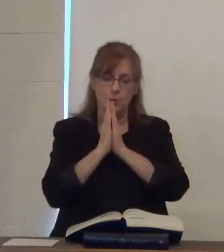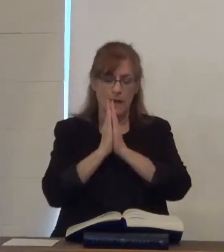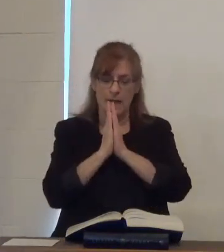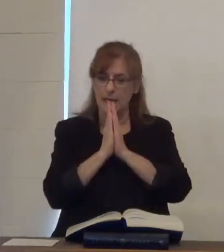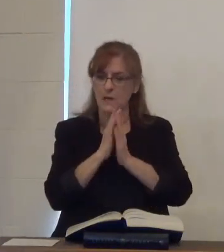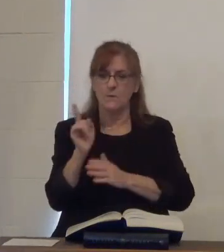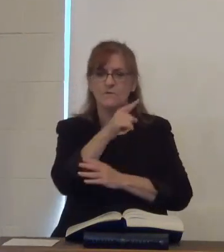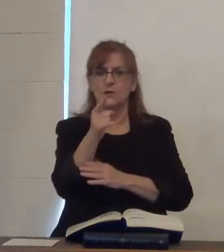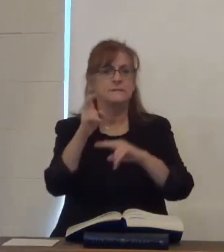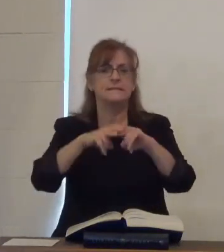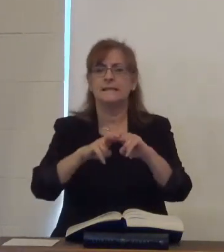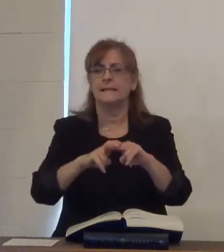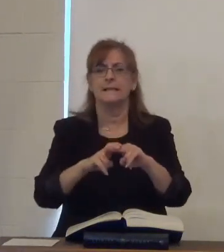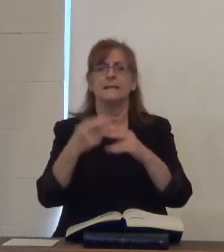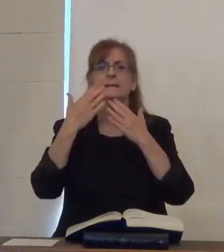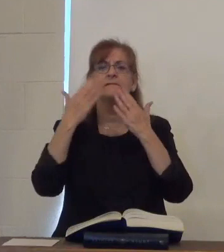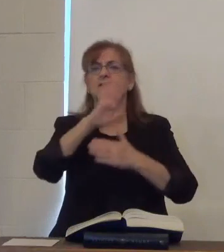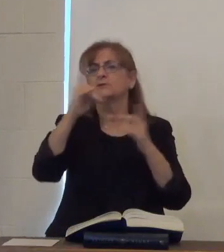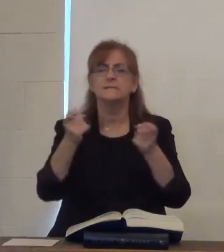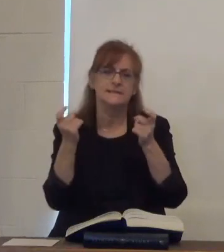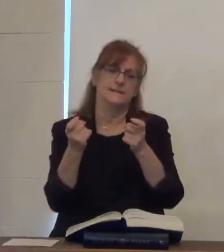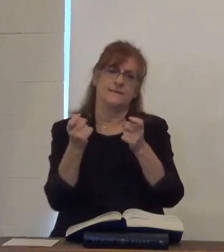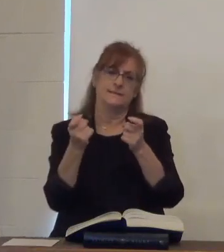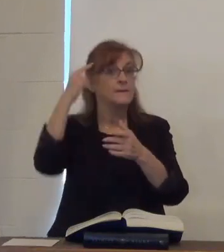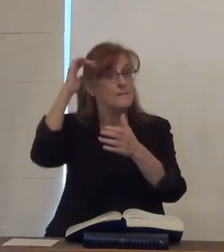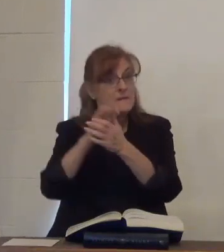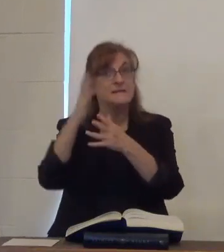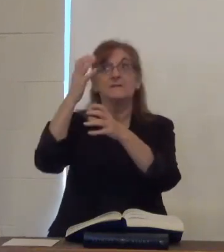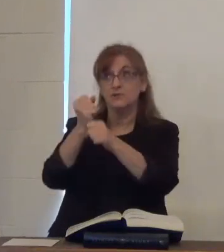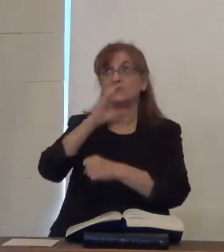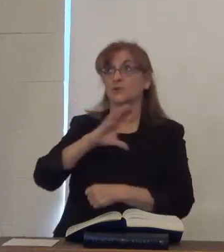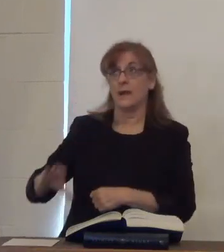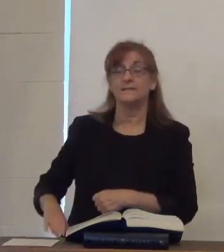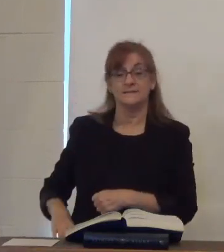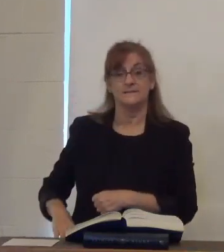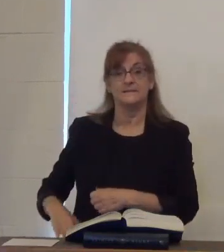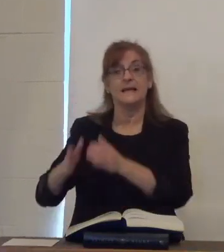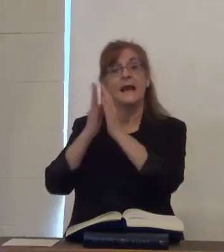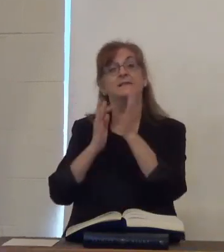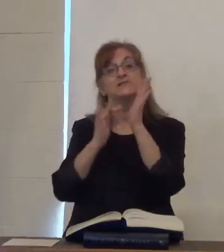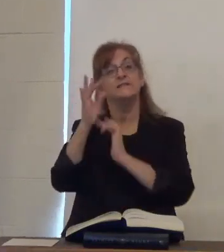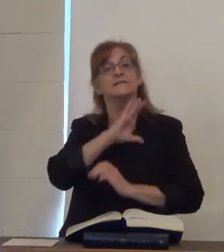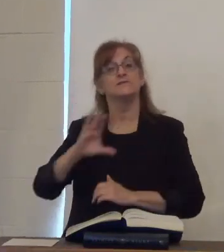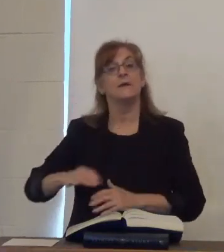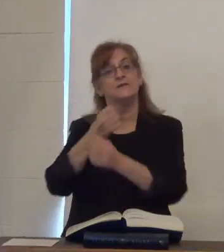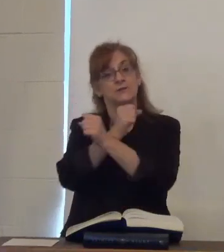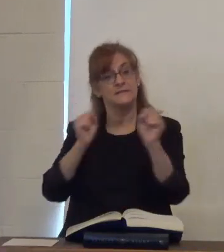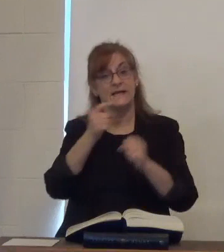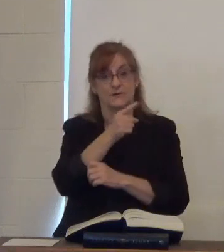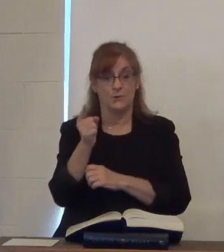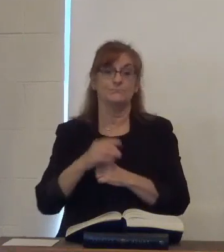are. Confess your sin. Believe in Christ. Ask Jesus Christ to save you.